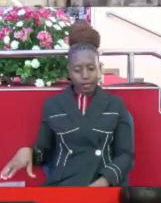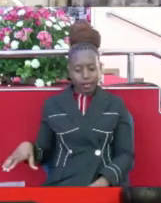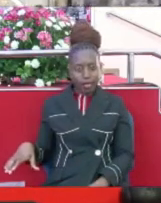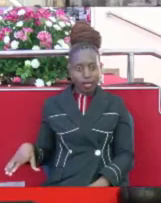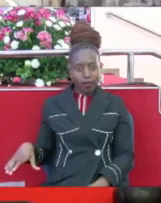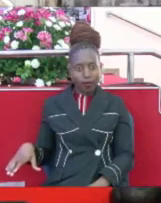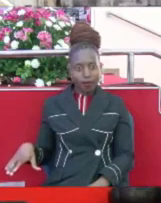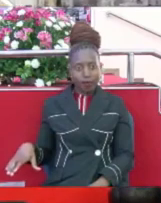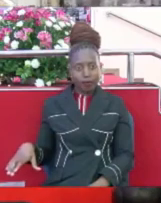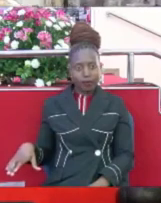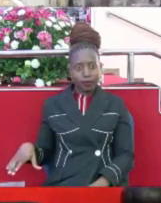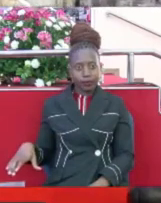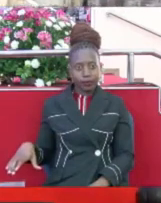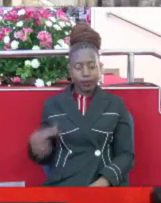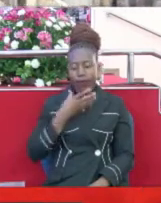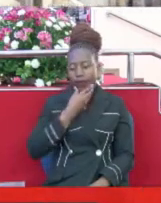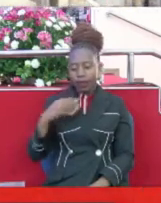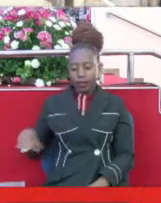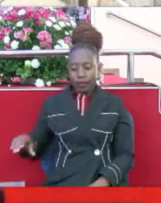Because the sons happened to be our friends.